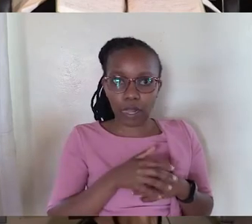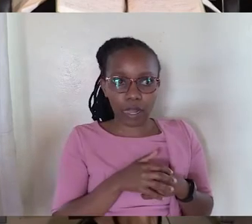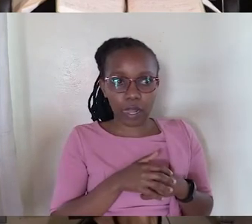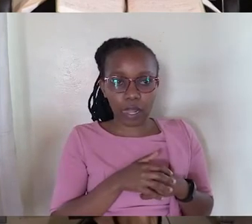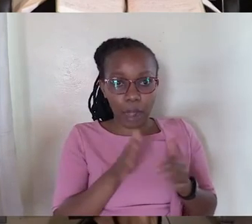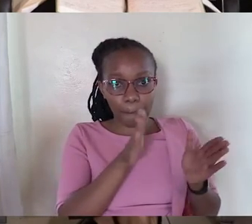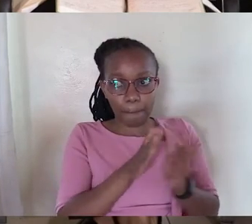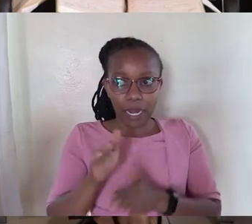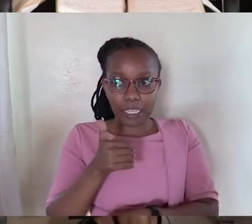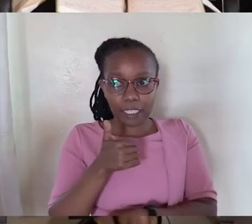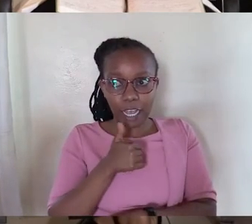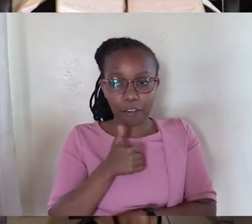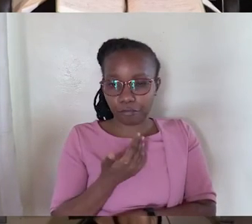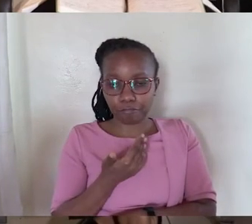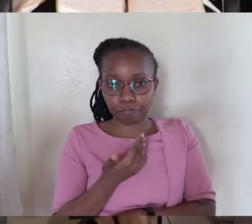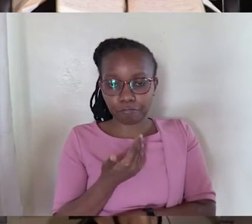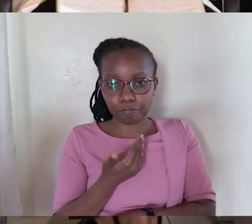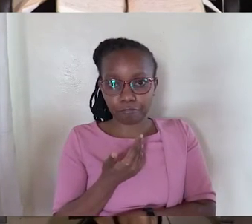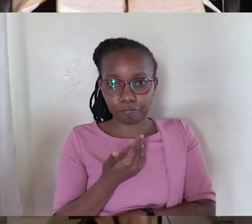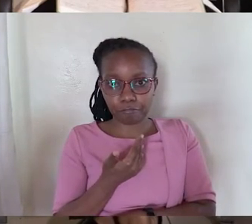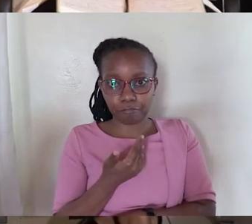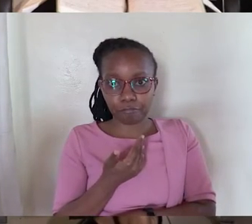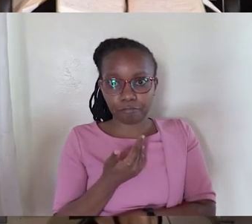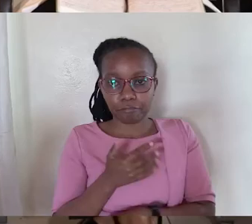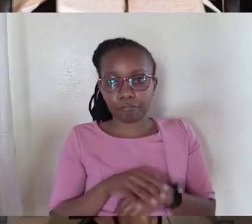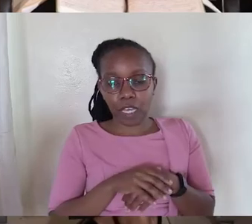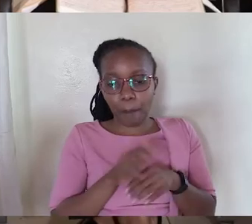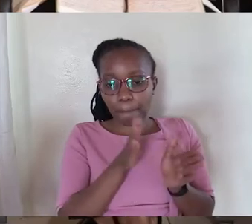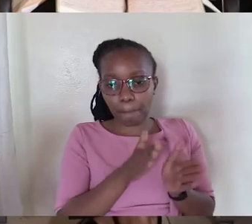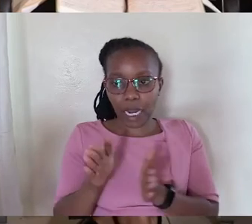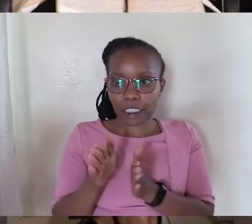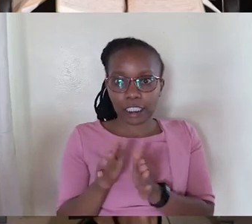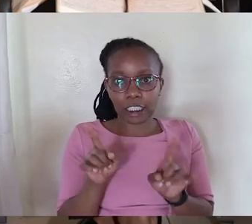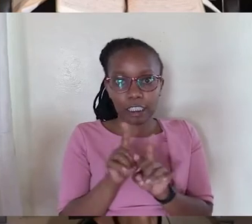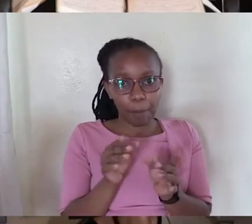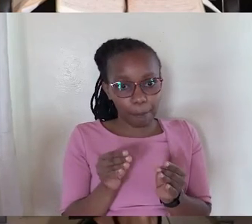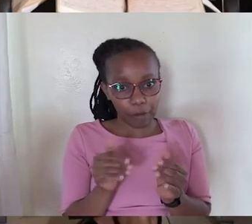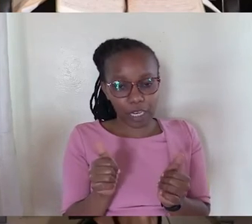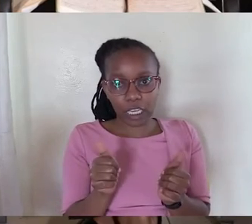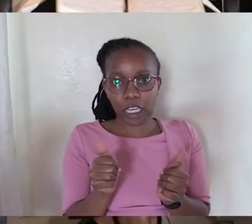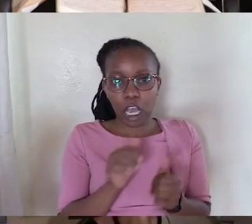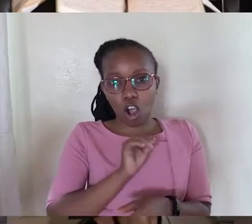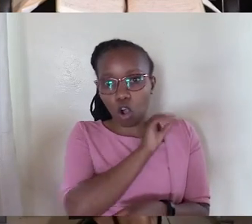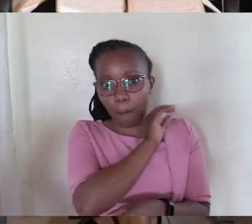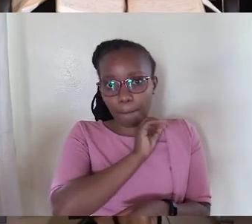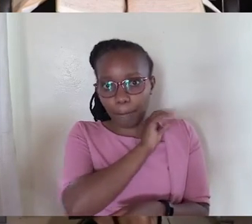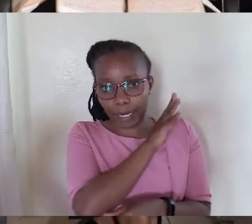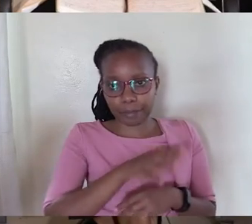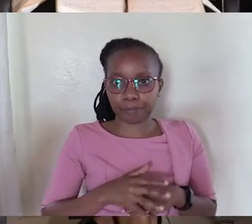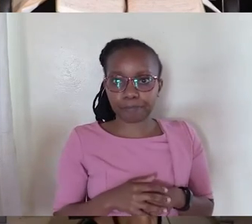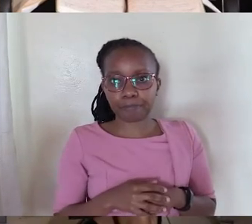we have put plans in place to sort of prepare and to deal with complaints as and when they